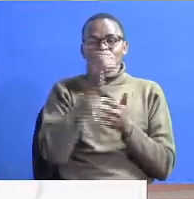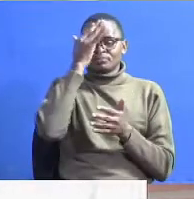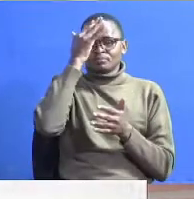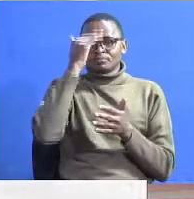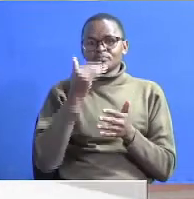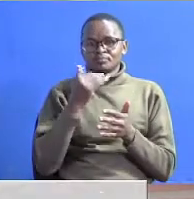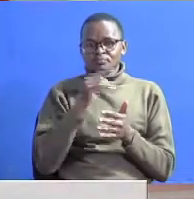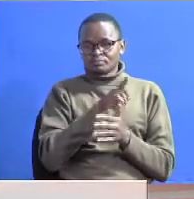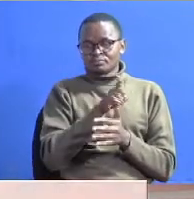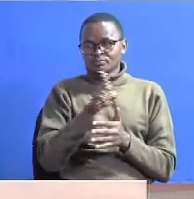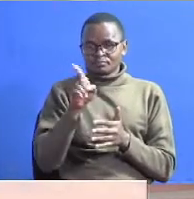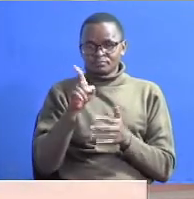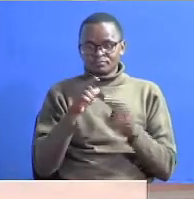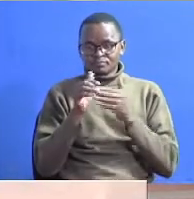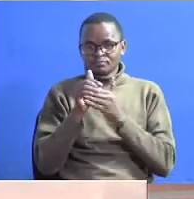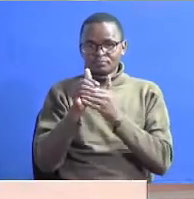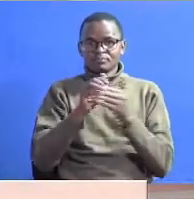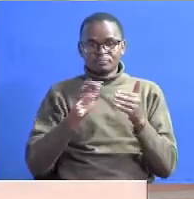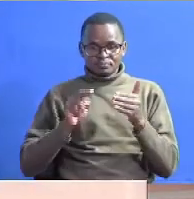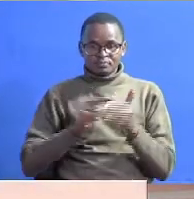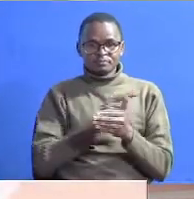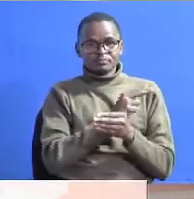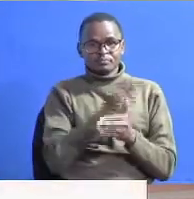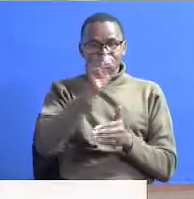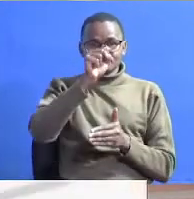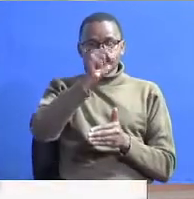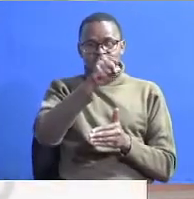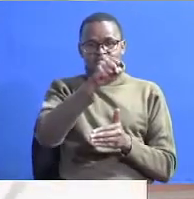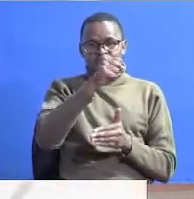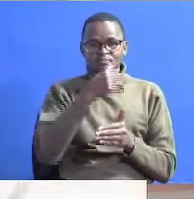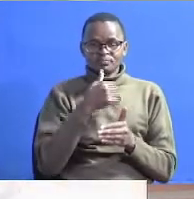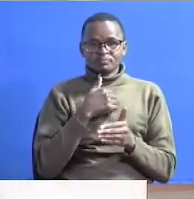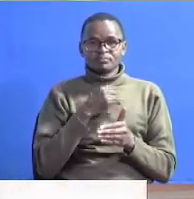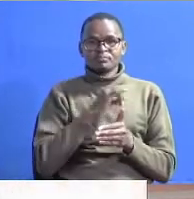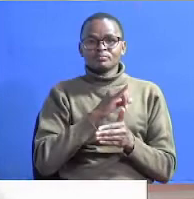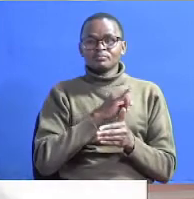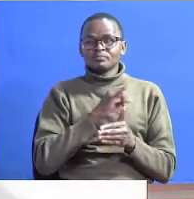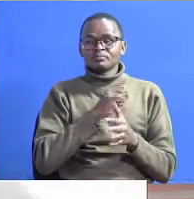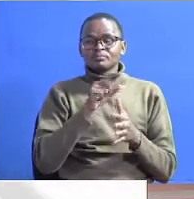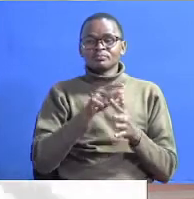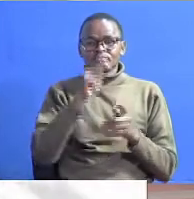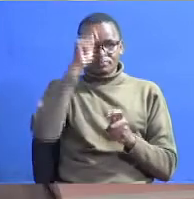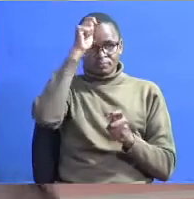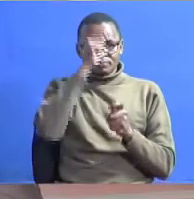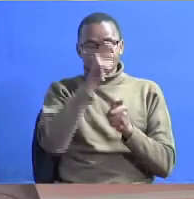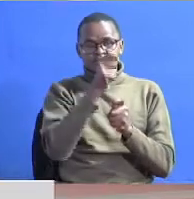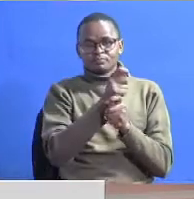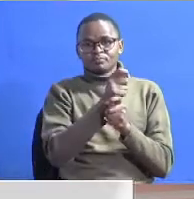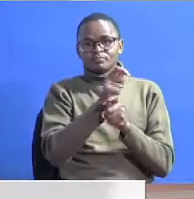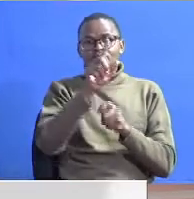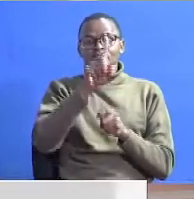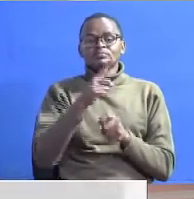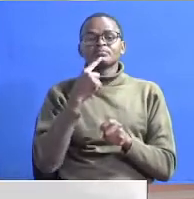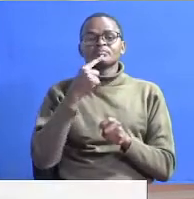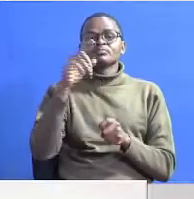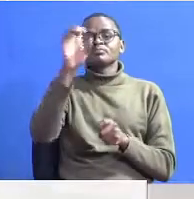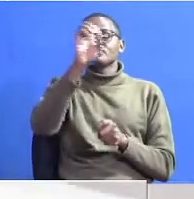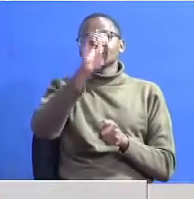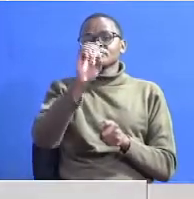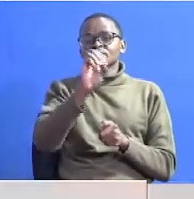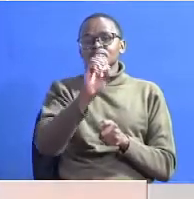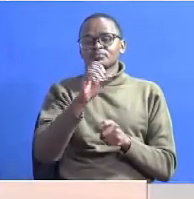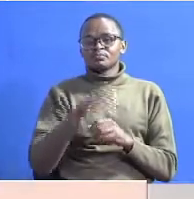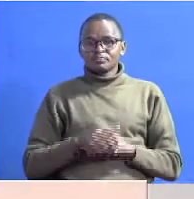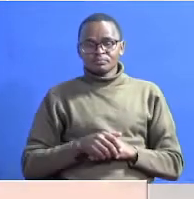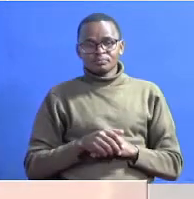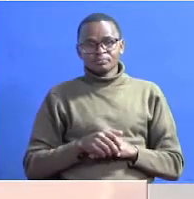him the chance to lead us. Yes, so I have trust in him 100%. All right,